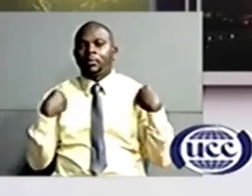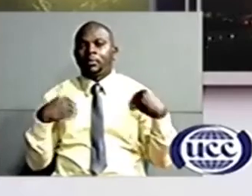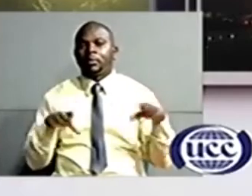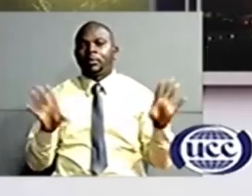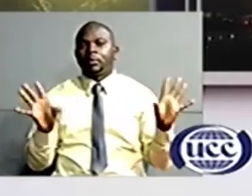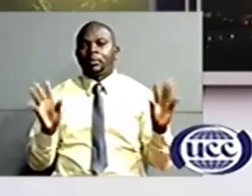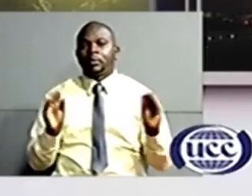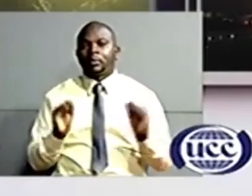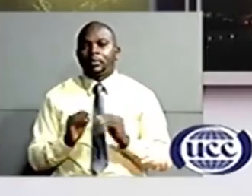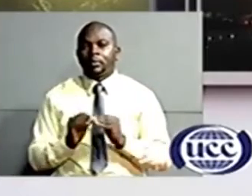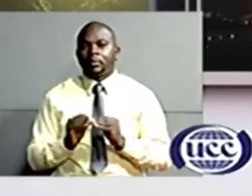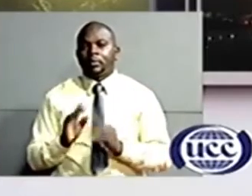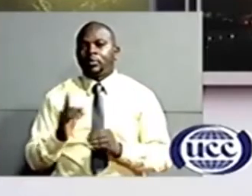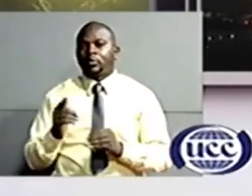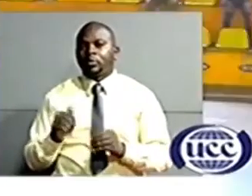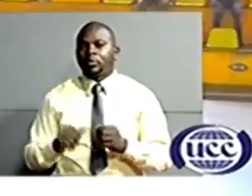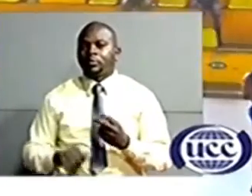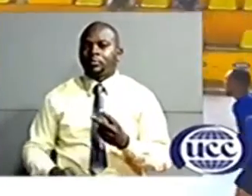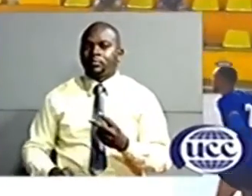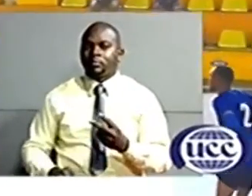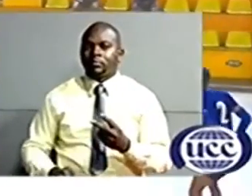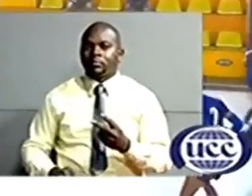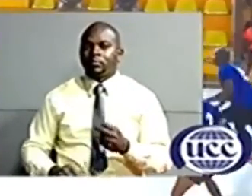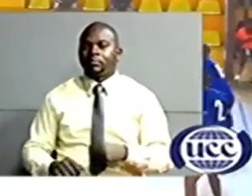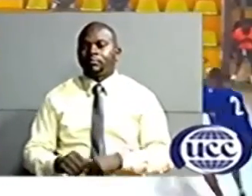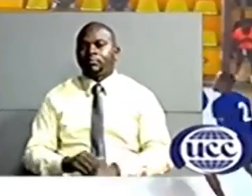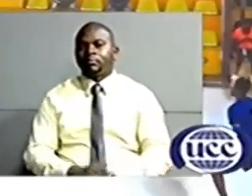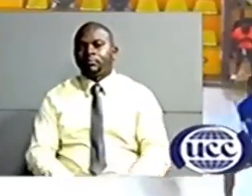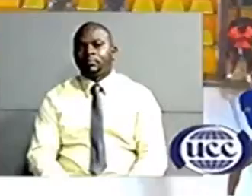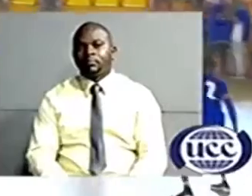climaxing at Lukoko. Let's take a look.